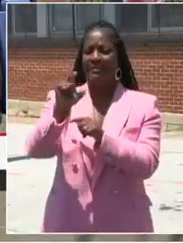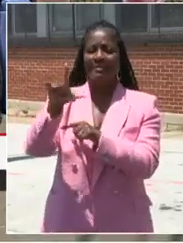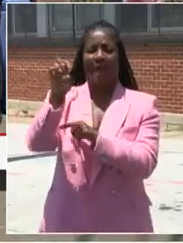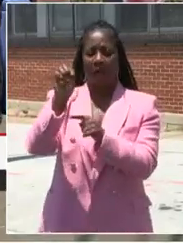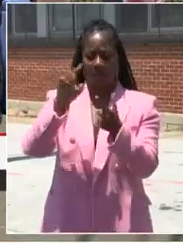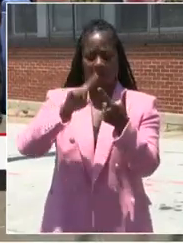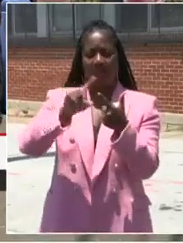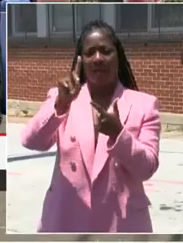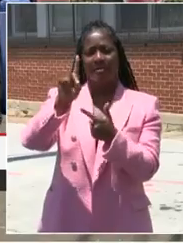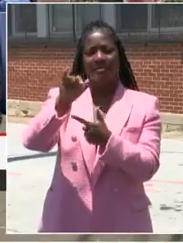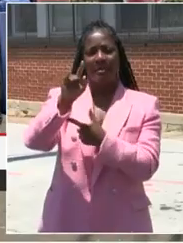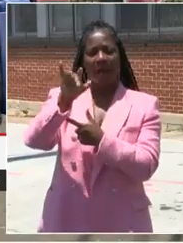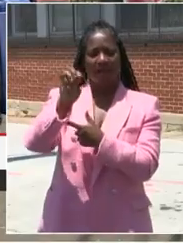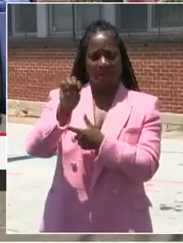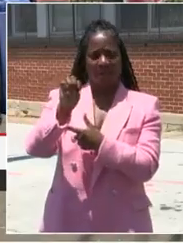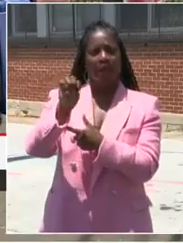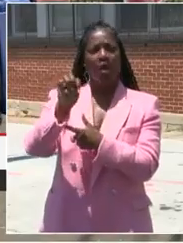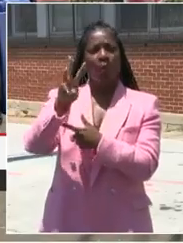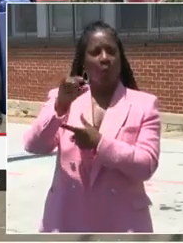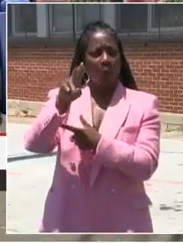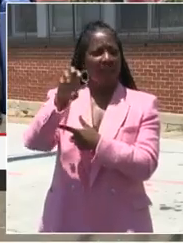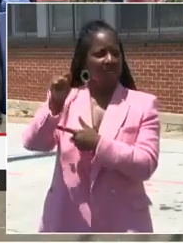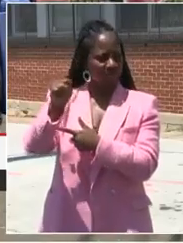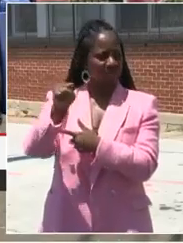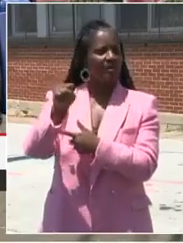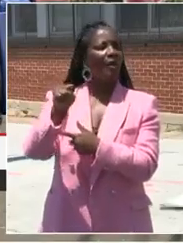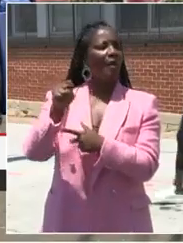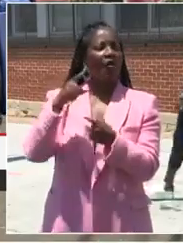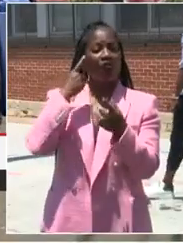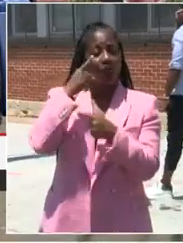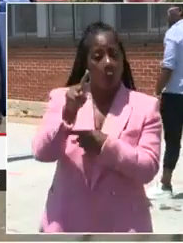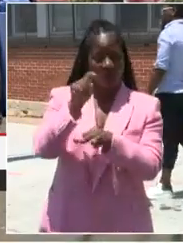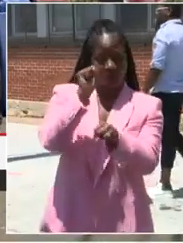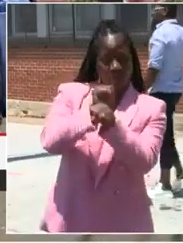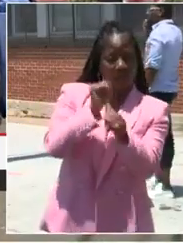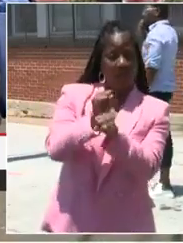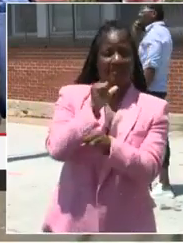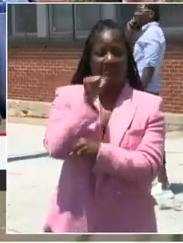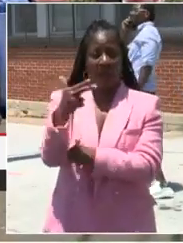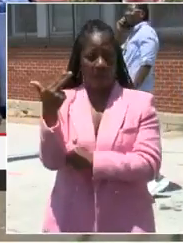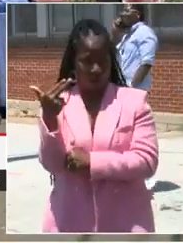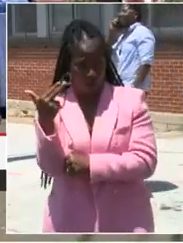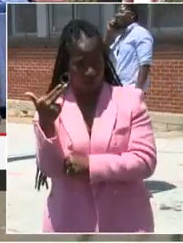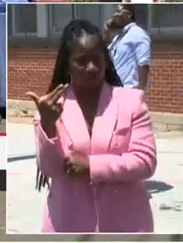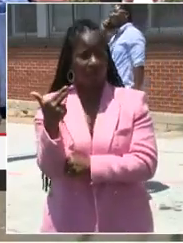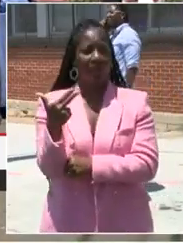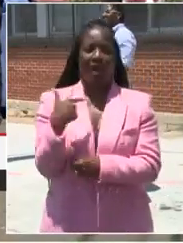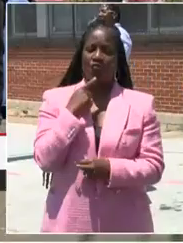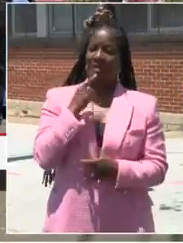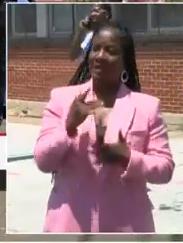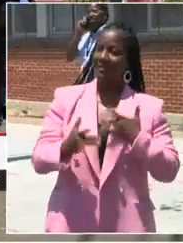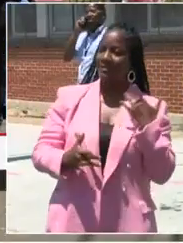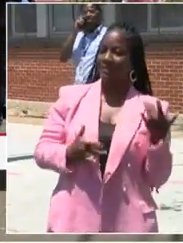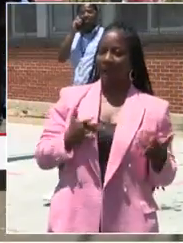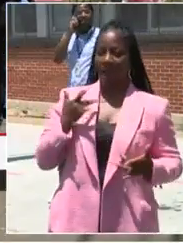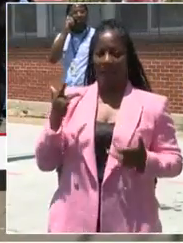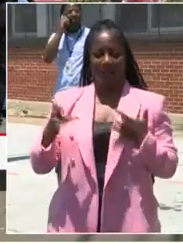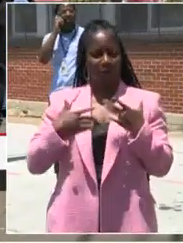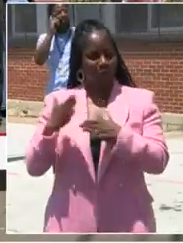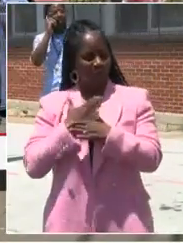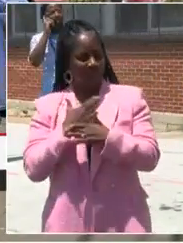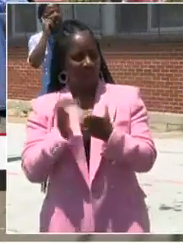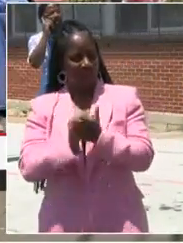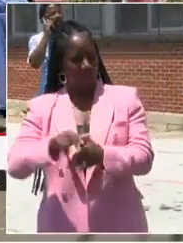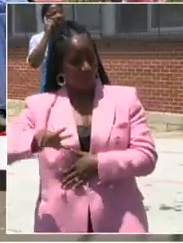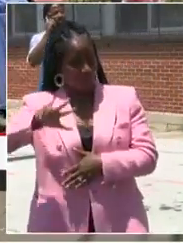Wade from Jobs Not Guns, and I'm so excited to share that we're going to have our